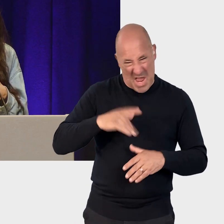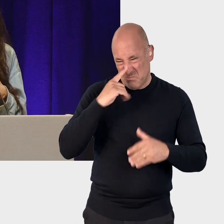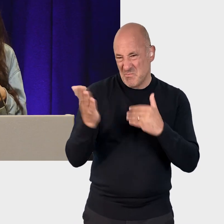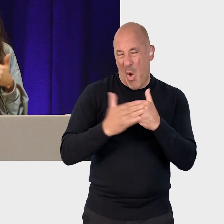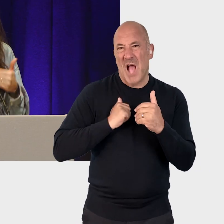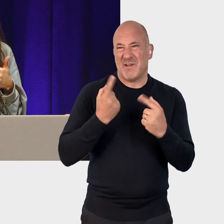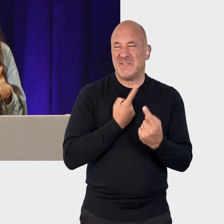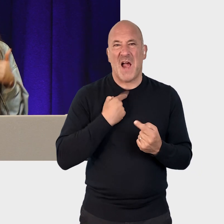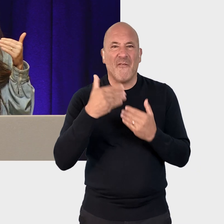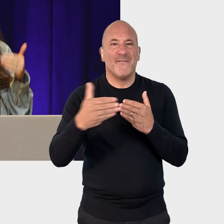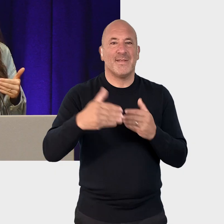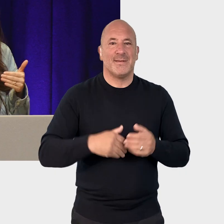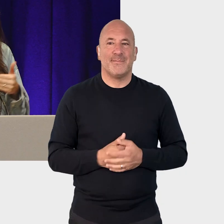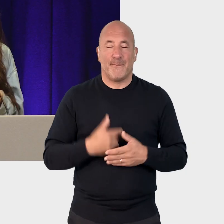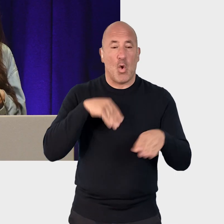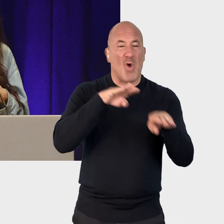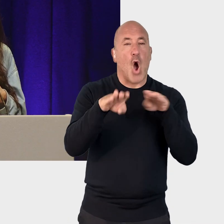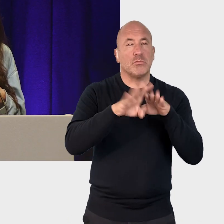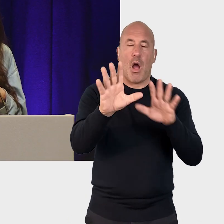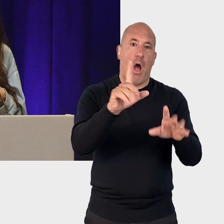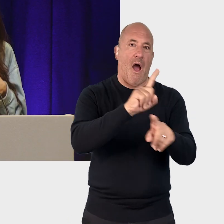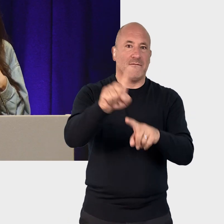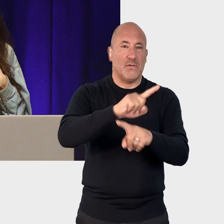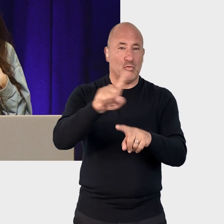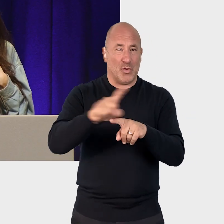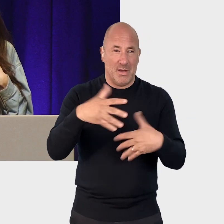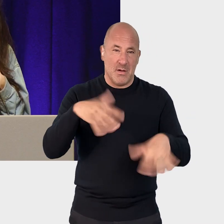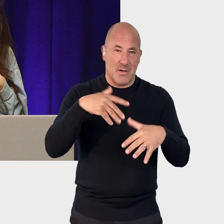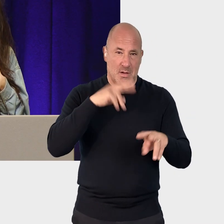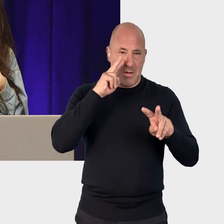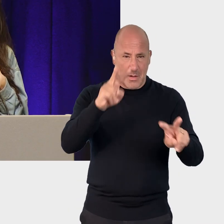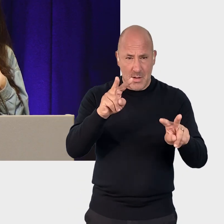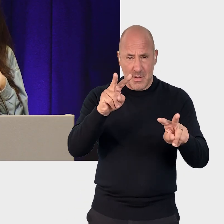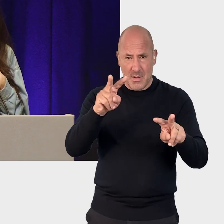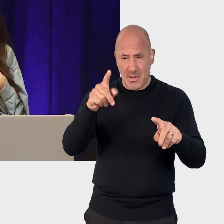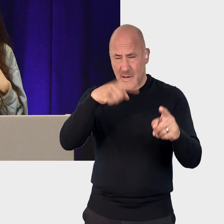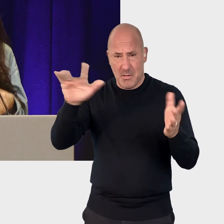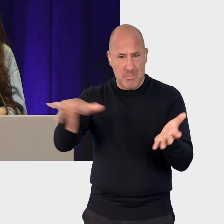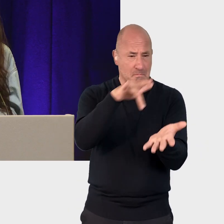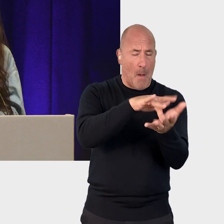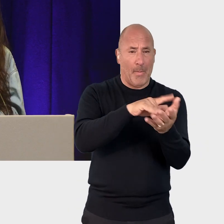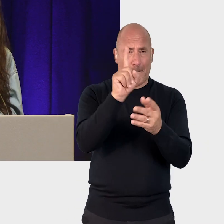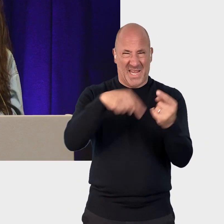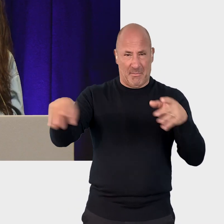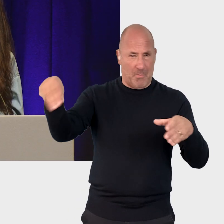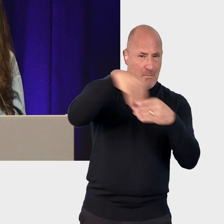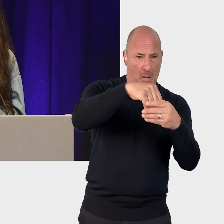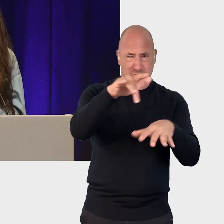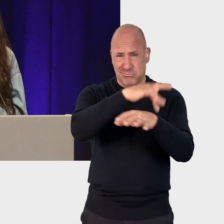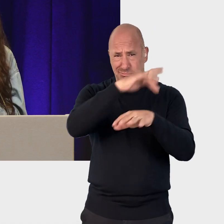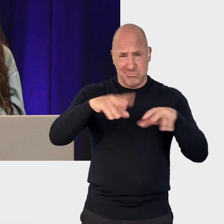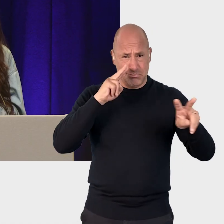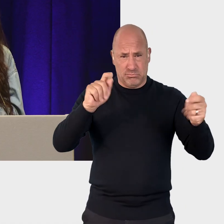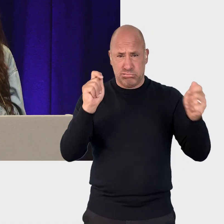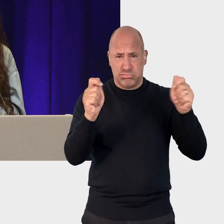always know that I have done this." Every week in rehearsals, we have the privilege of seeing the transformative impact of